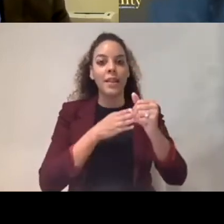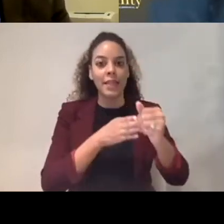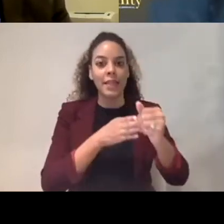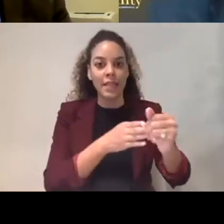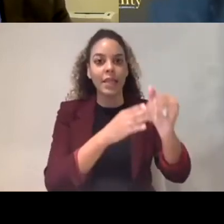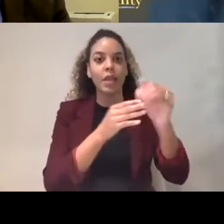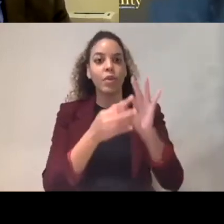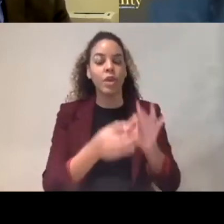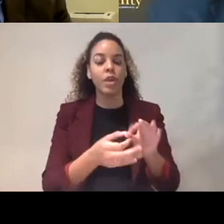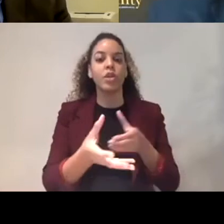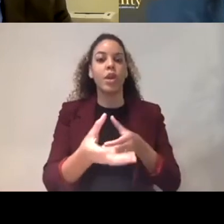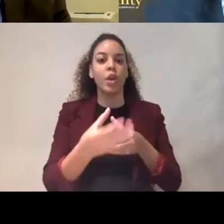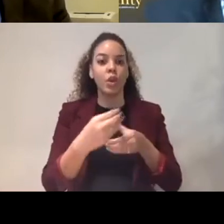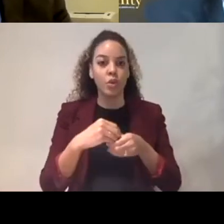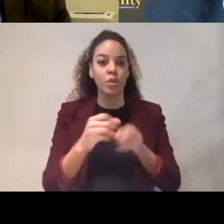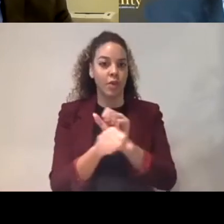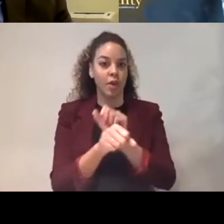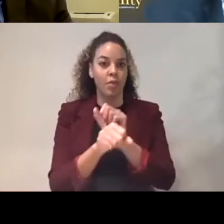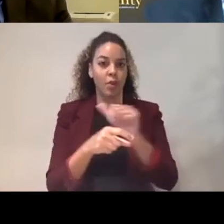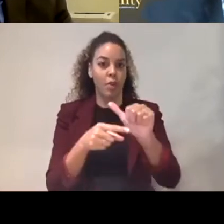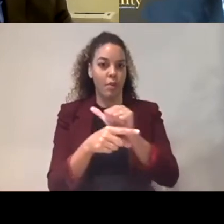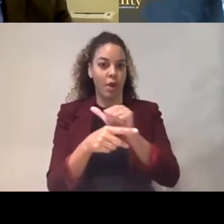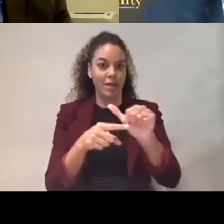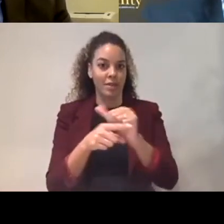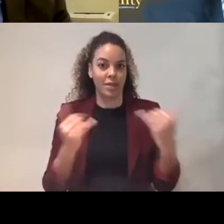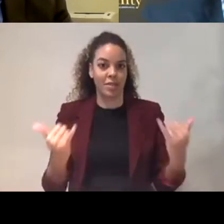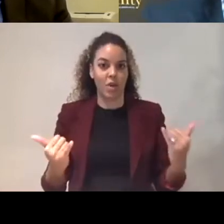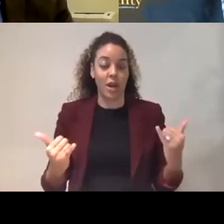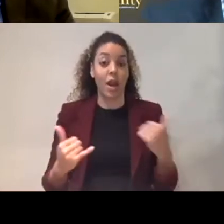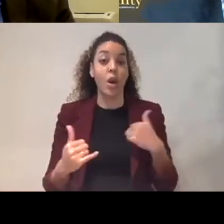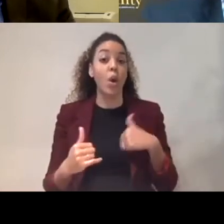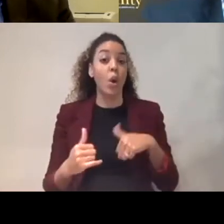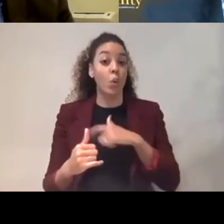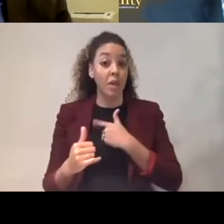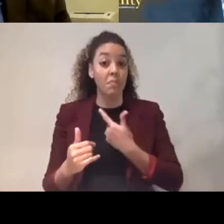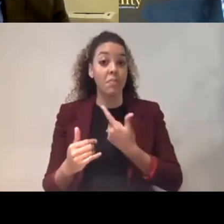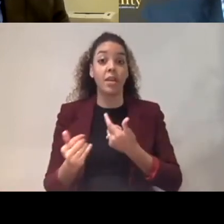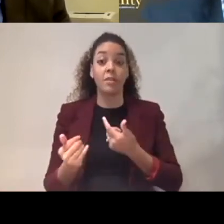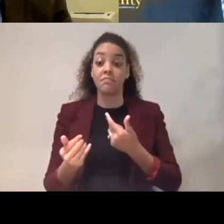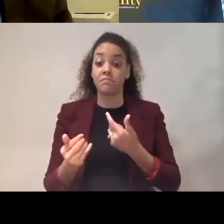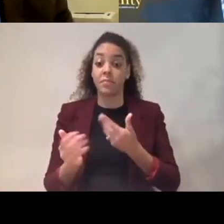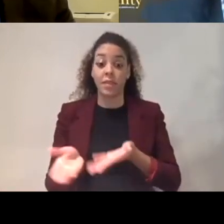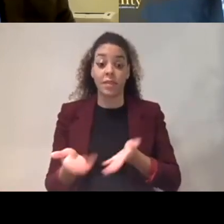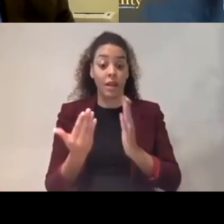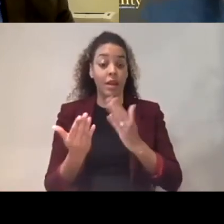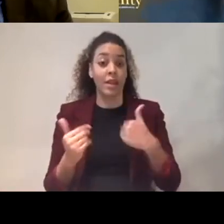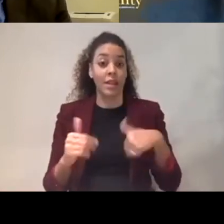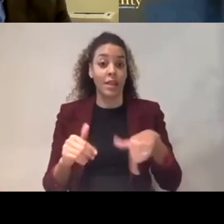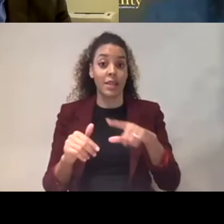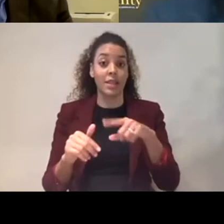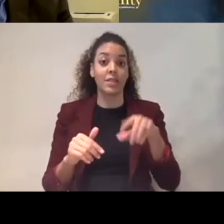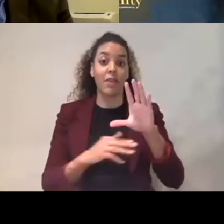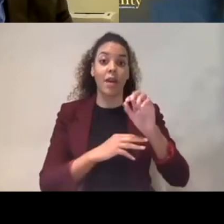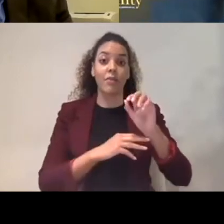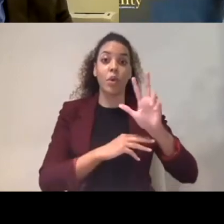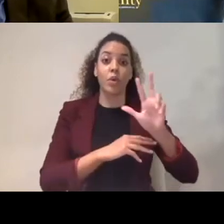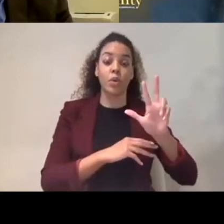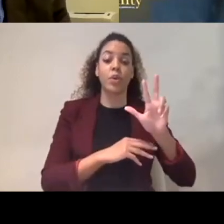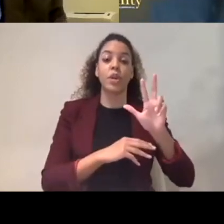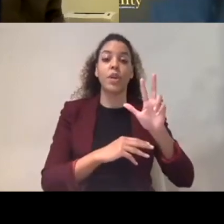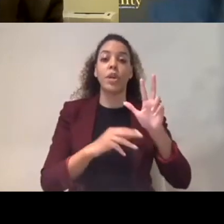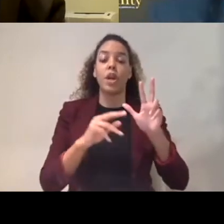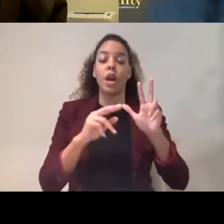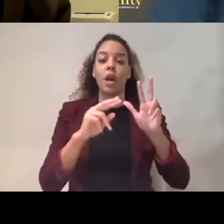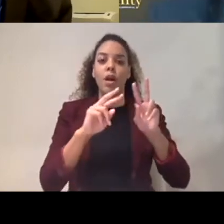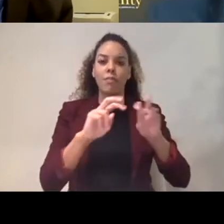employment practices. As I mentioned, we've been conducting these 503 focus reviews as we speak, we're instead of